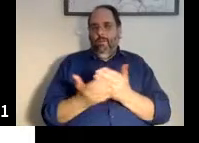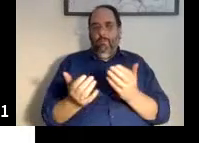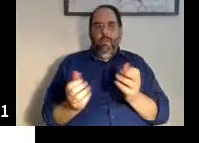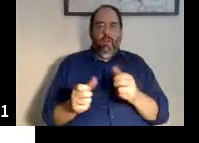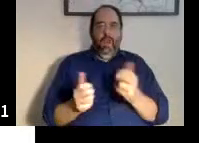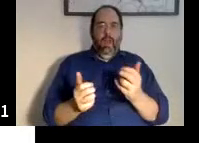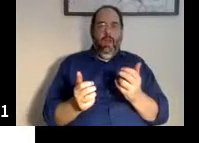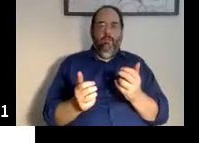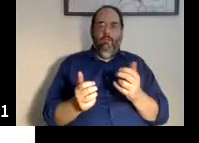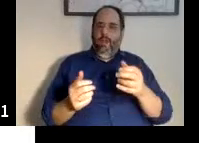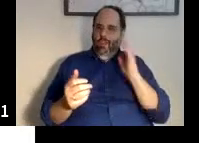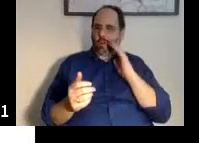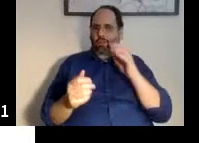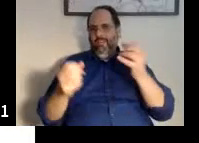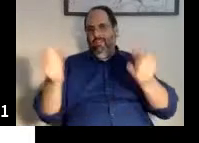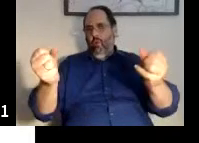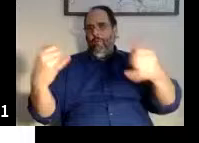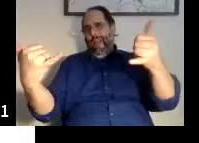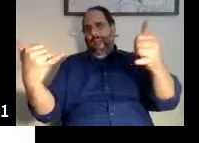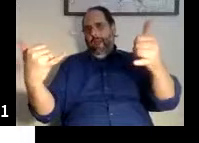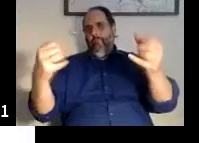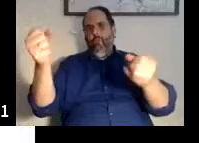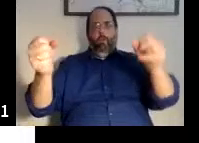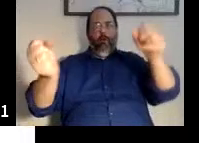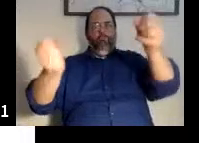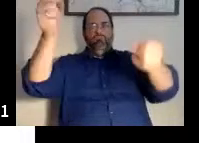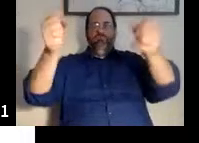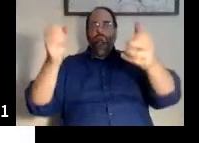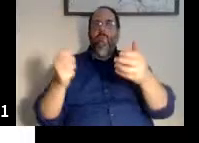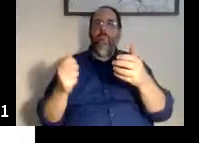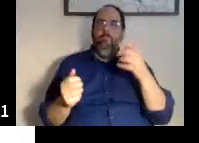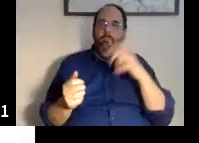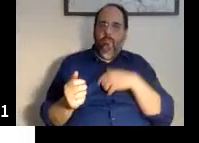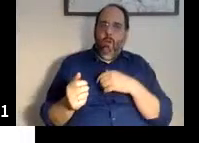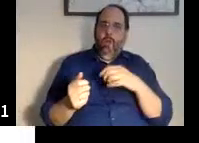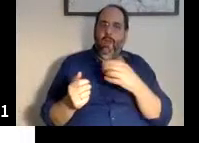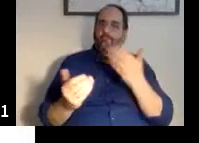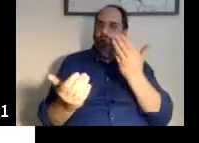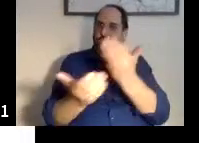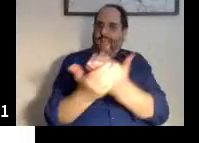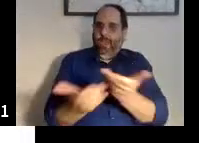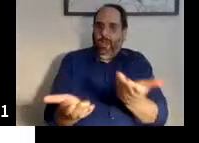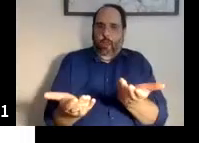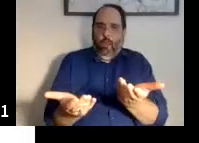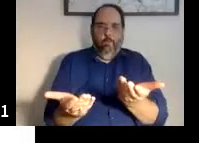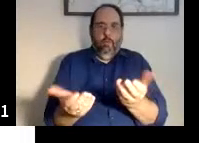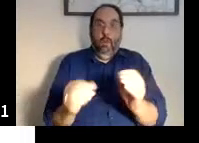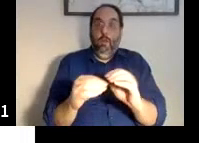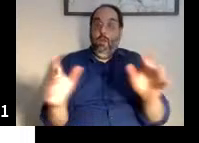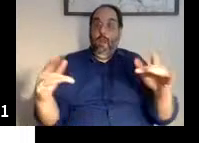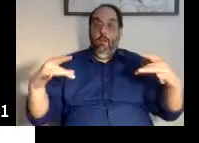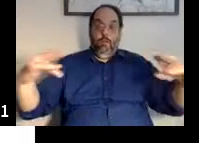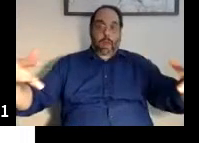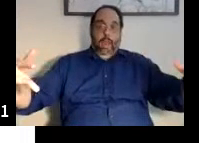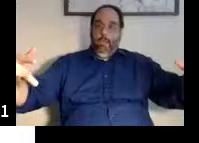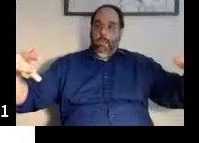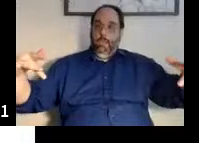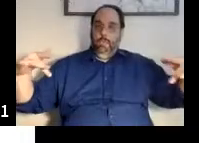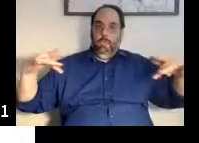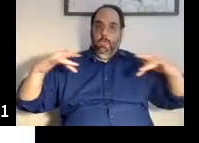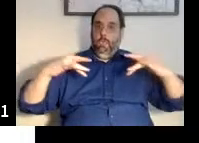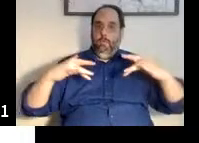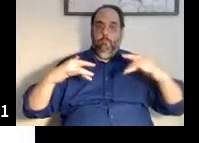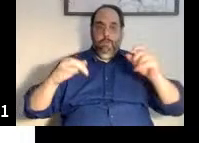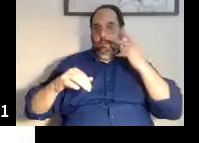with, a panel or something on a ramp landing, and the clear space for that elevated play